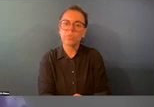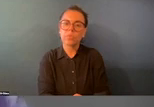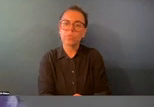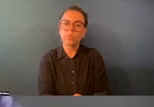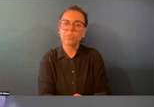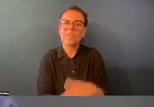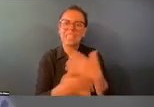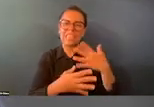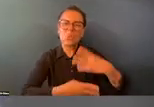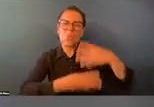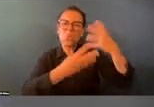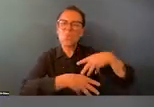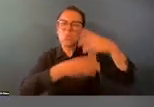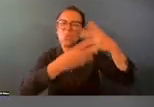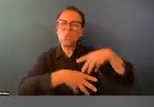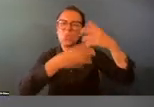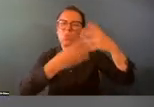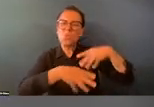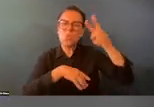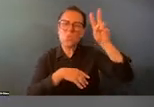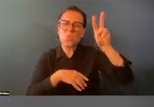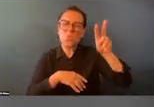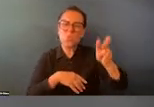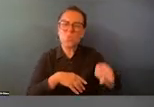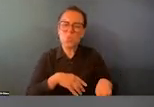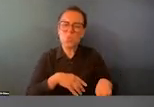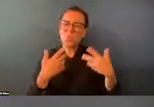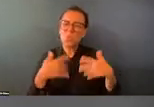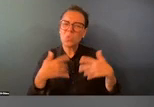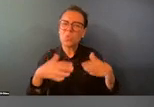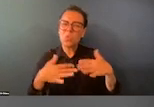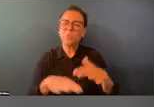I'm looking at some question. I think